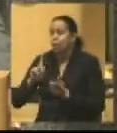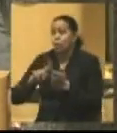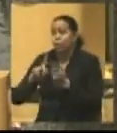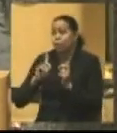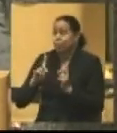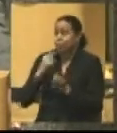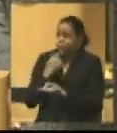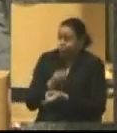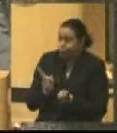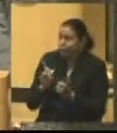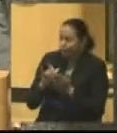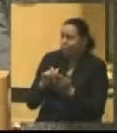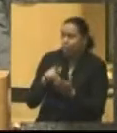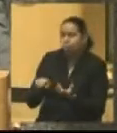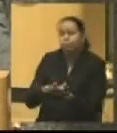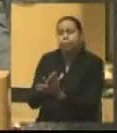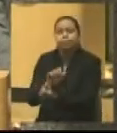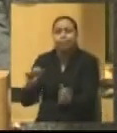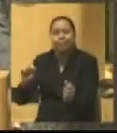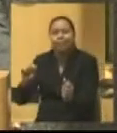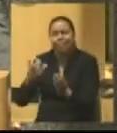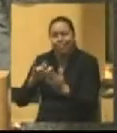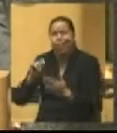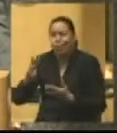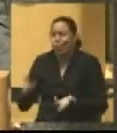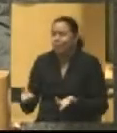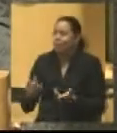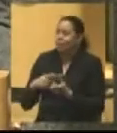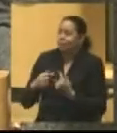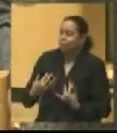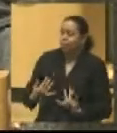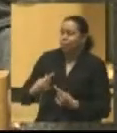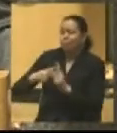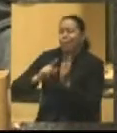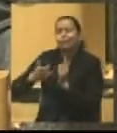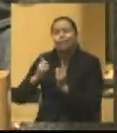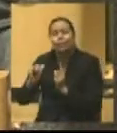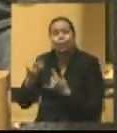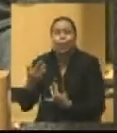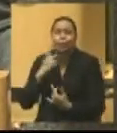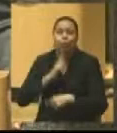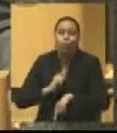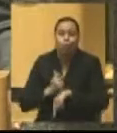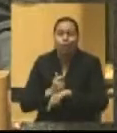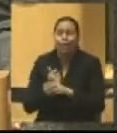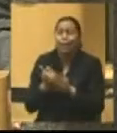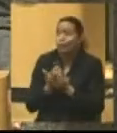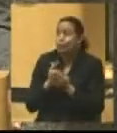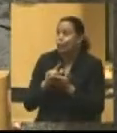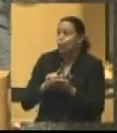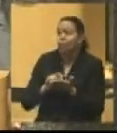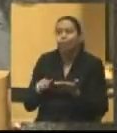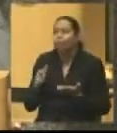his proclamation. And now, a month later, the nation sits and waits for Lincoln to implement the statute he never liked to